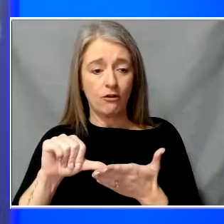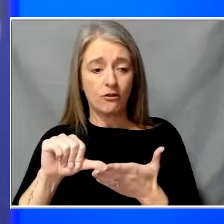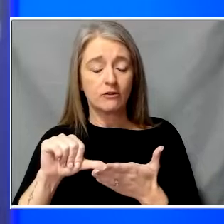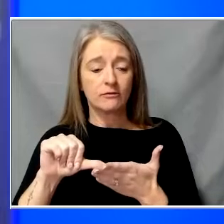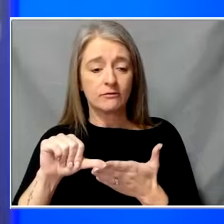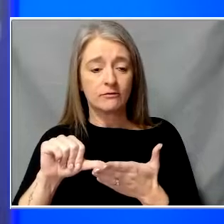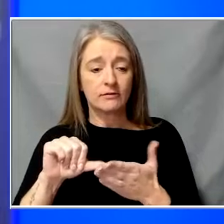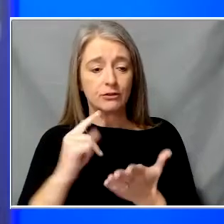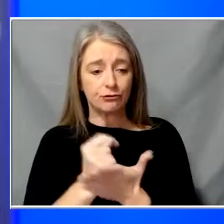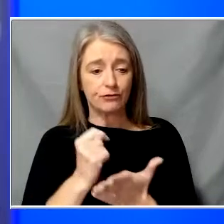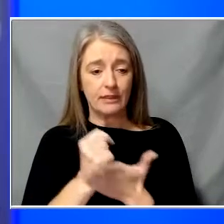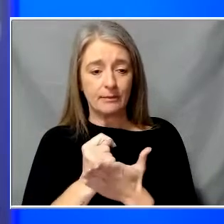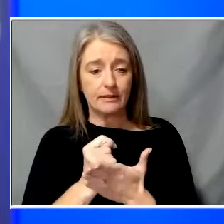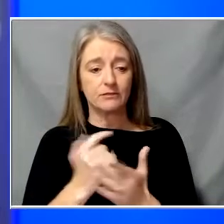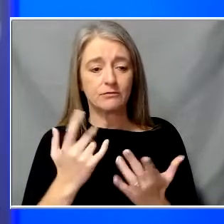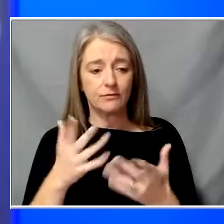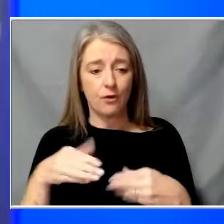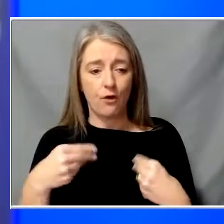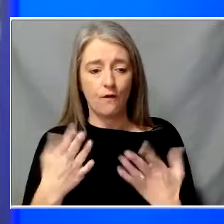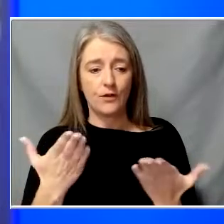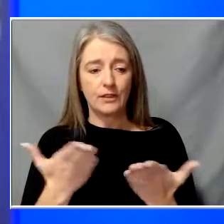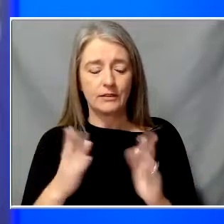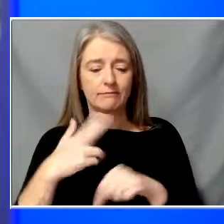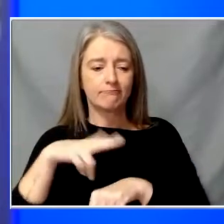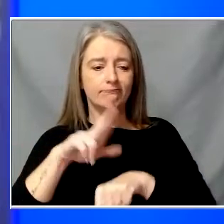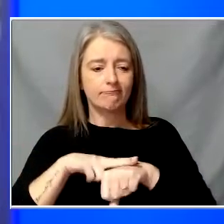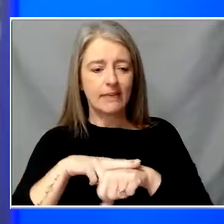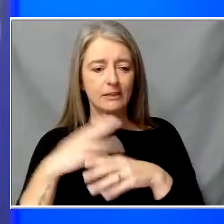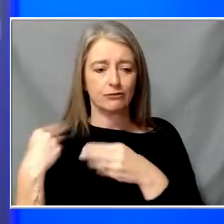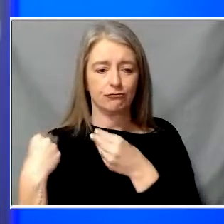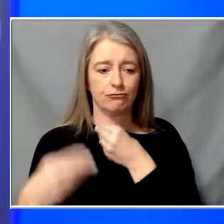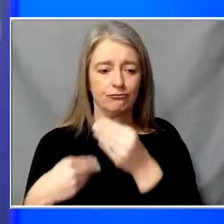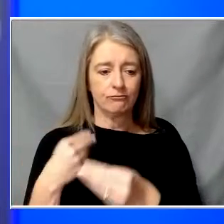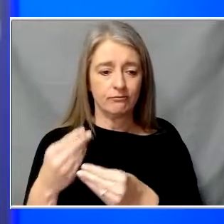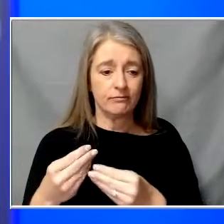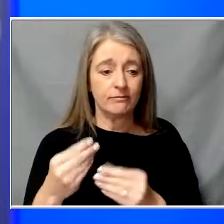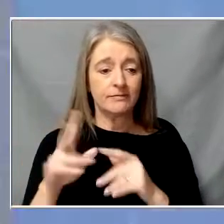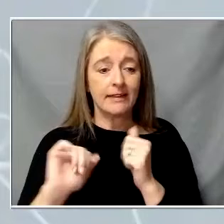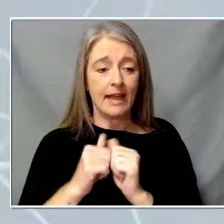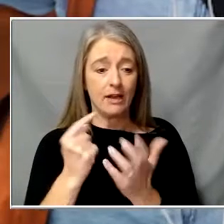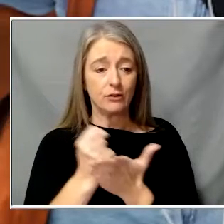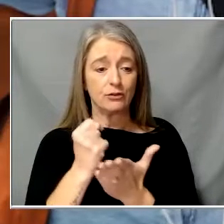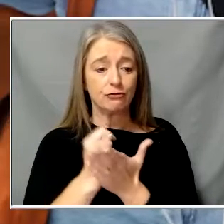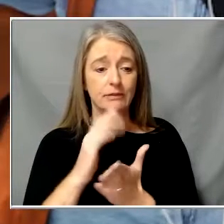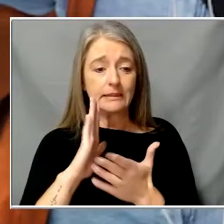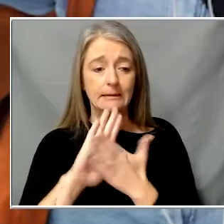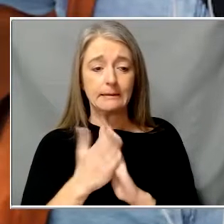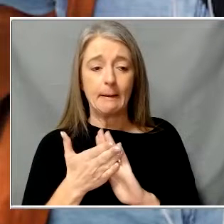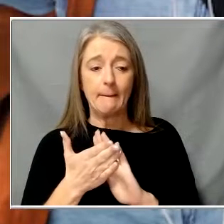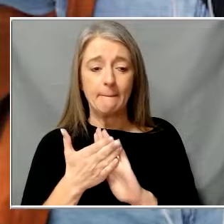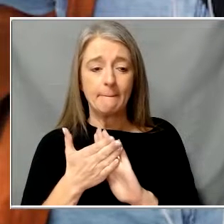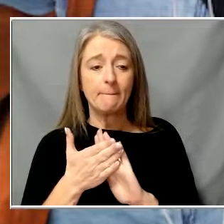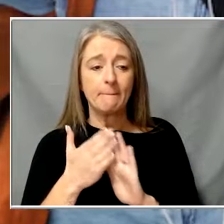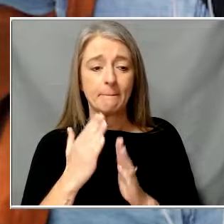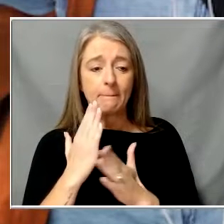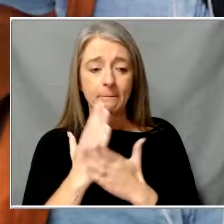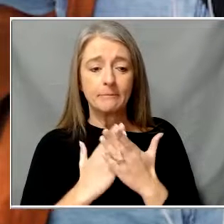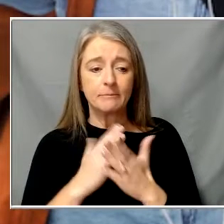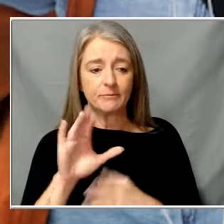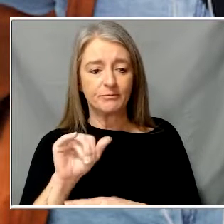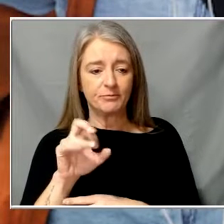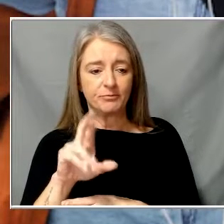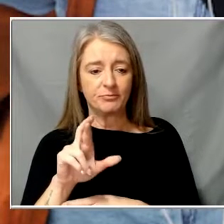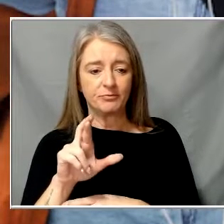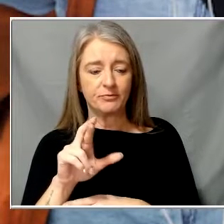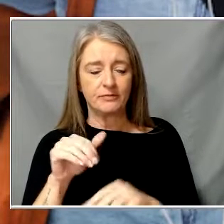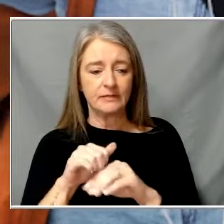here that is fast becoming a national trend in how we treat certain cancers. So get your questions sent in to us through the links right